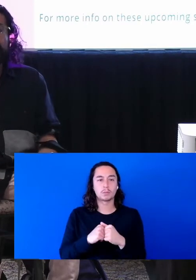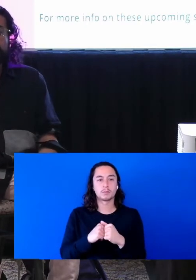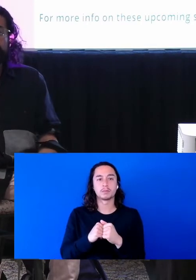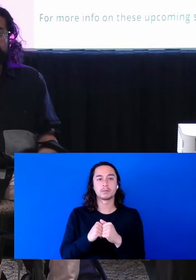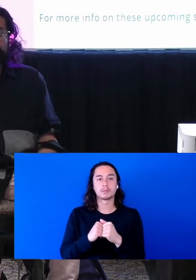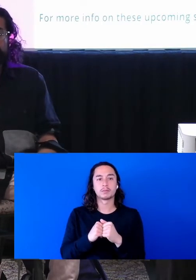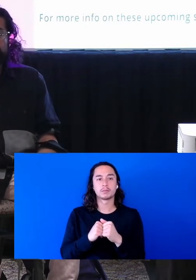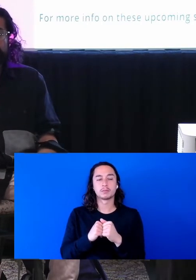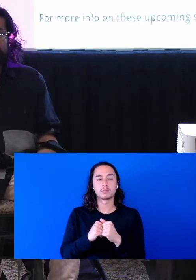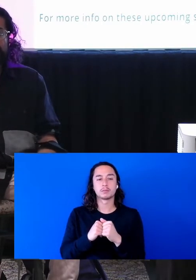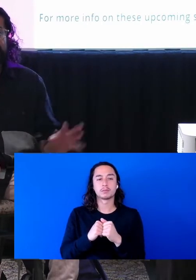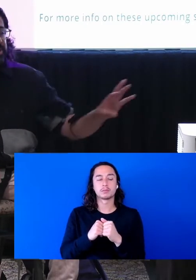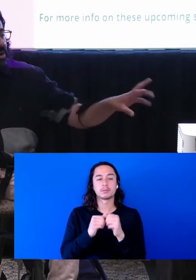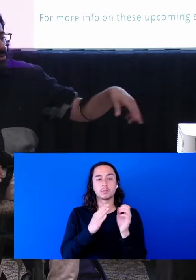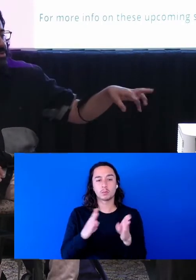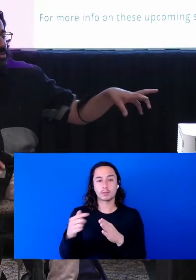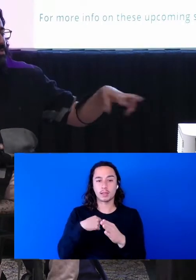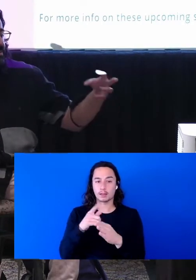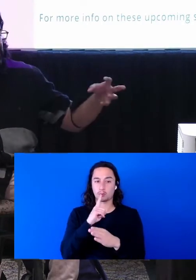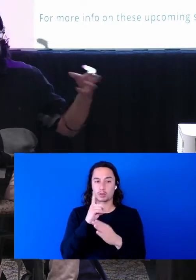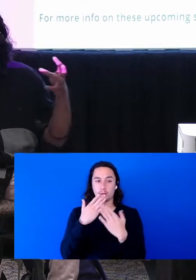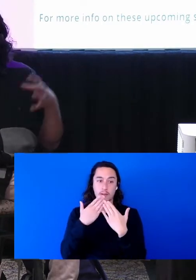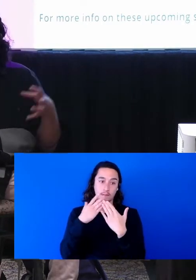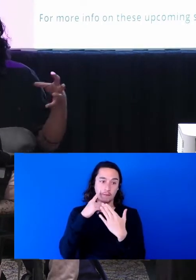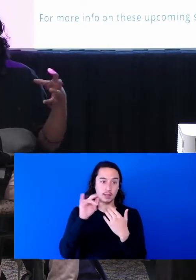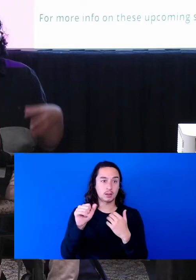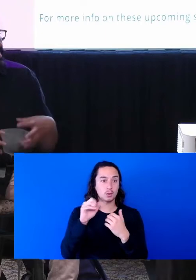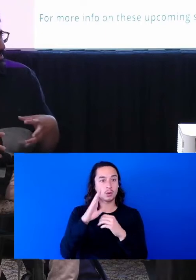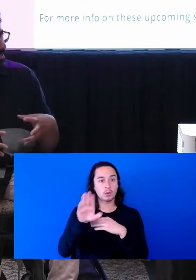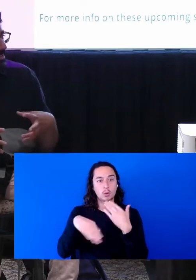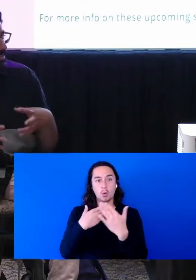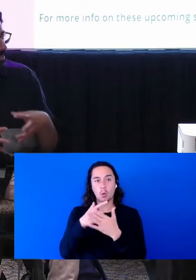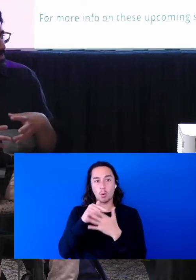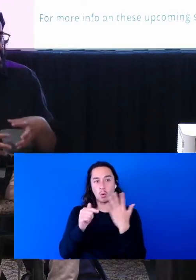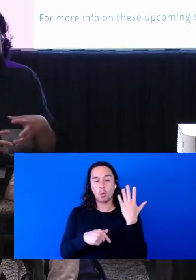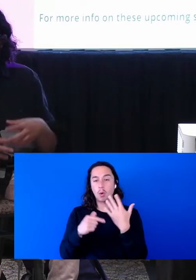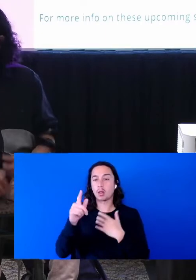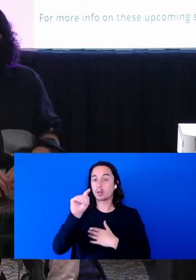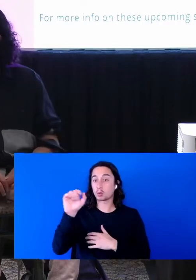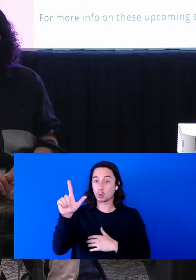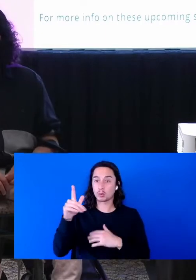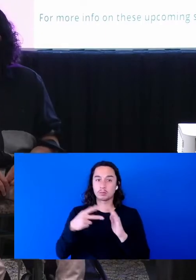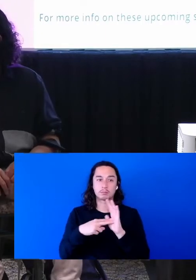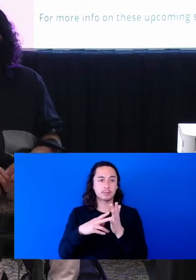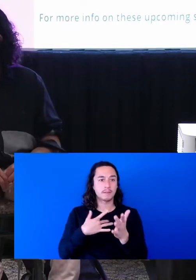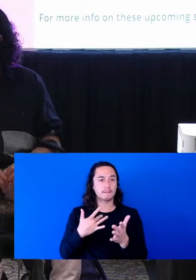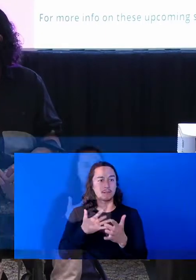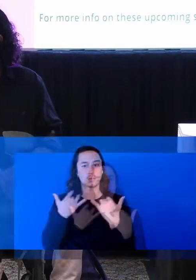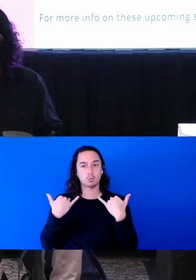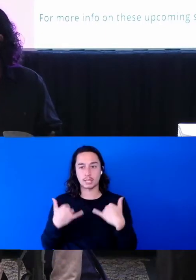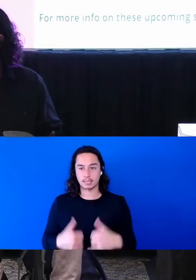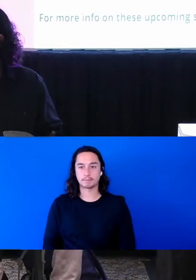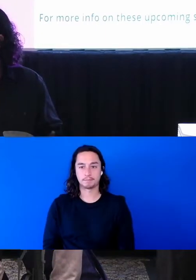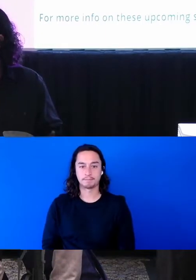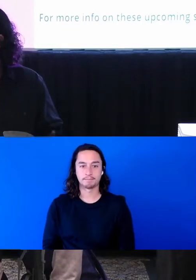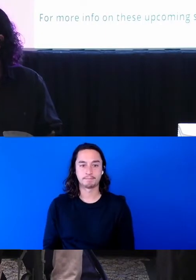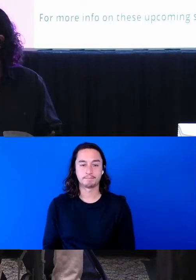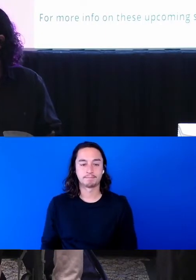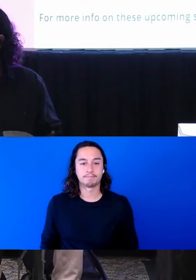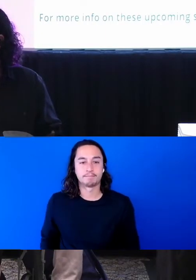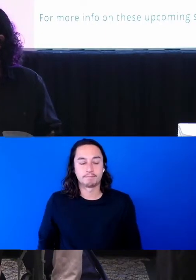In a way that I'm really grateful for. So all those tools for me just make it super present is what I'm thinking about.